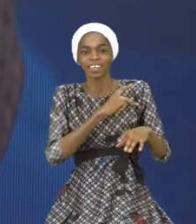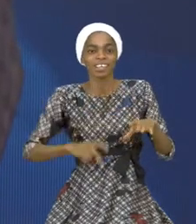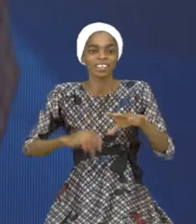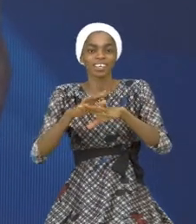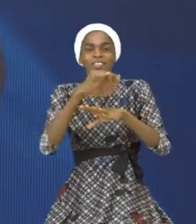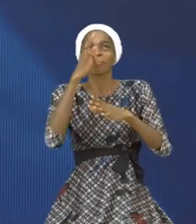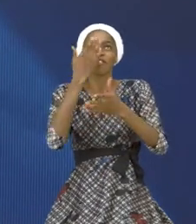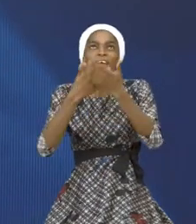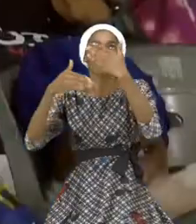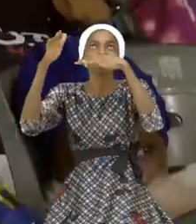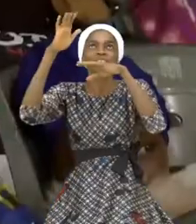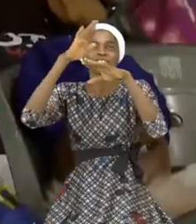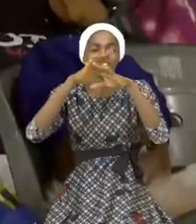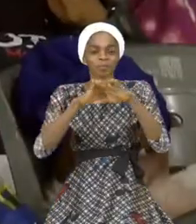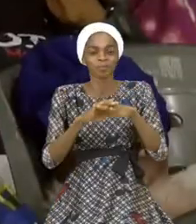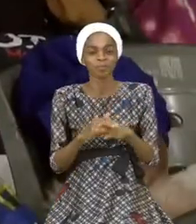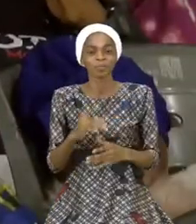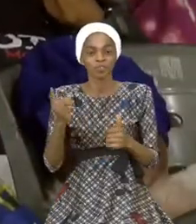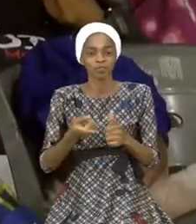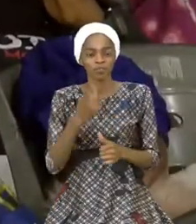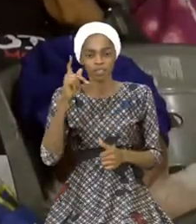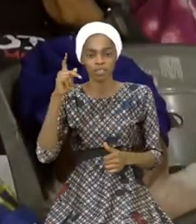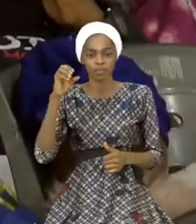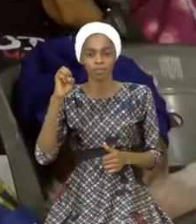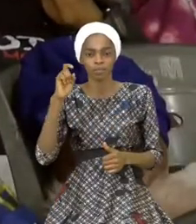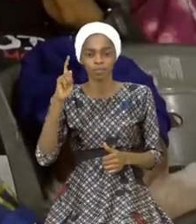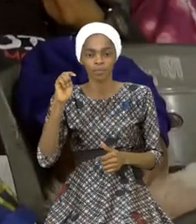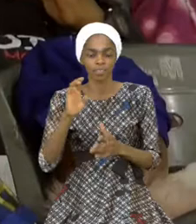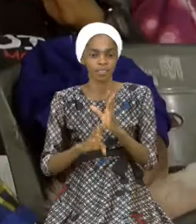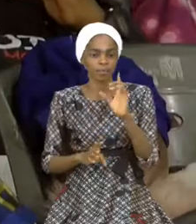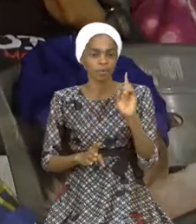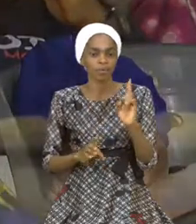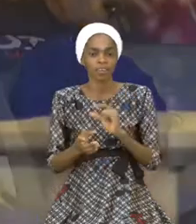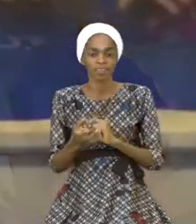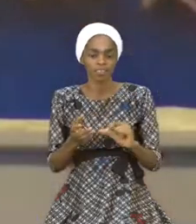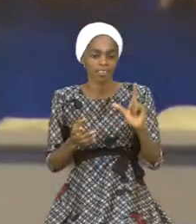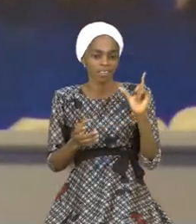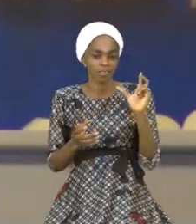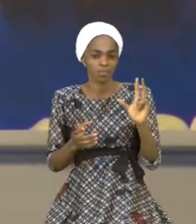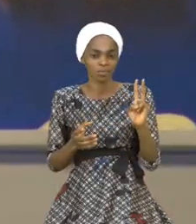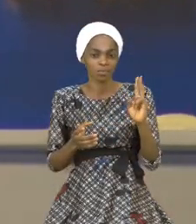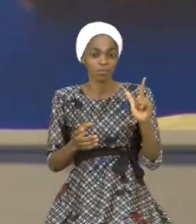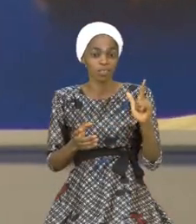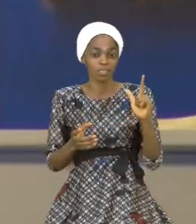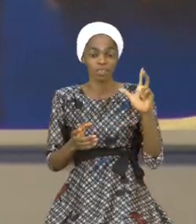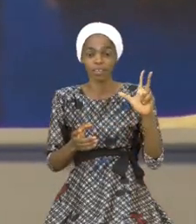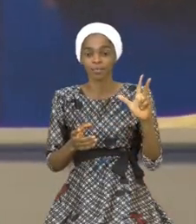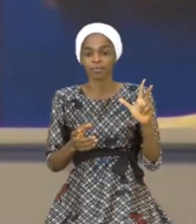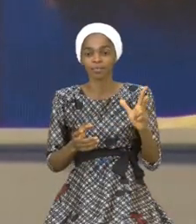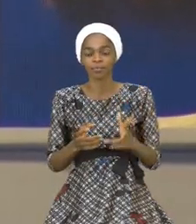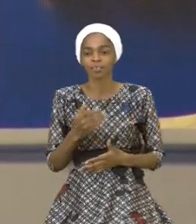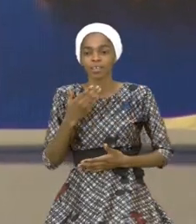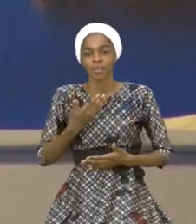of heaven. Look at 1 Peter chapter 1. I'm reading from verse 23 there.